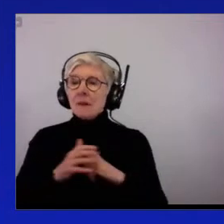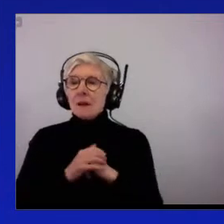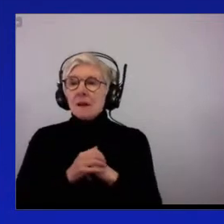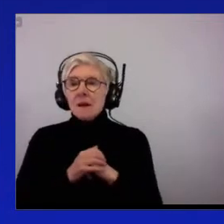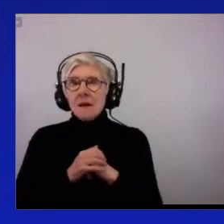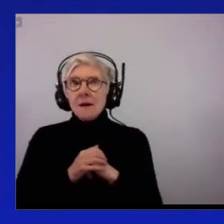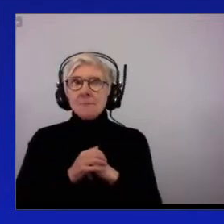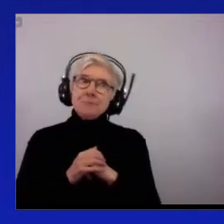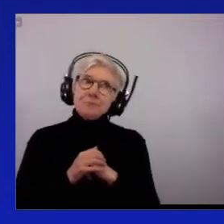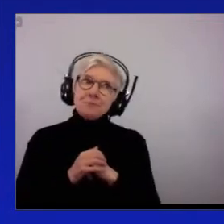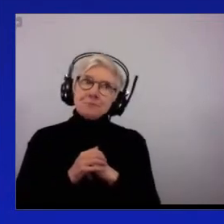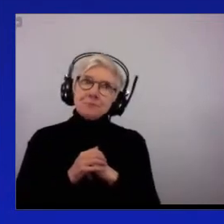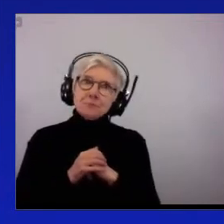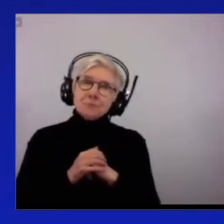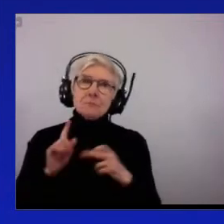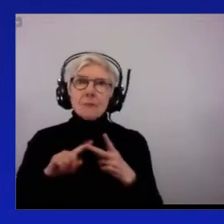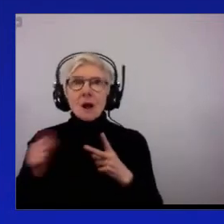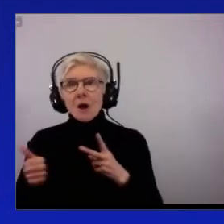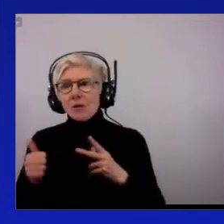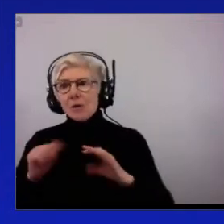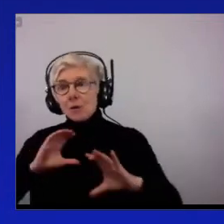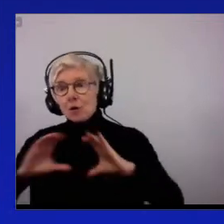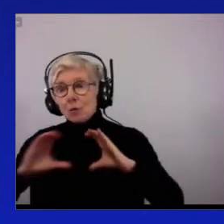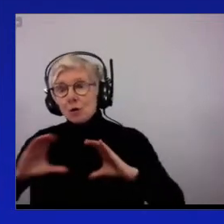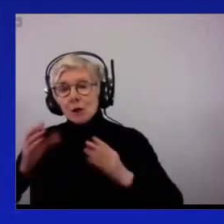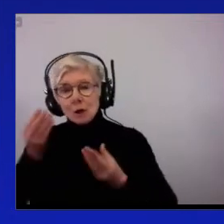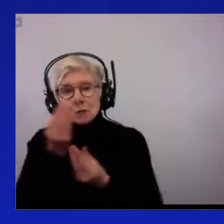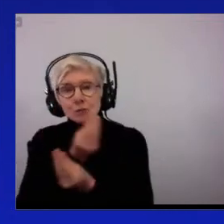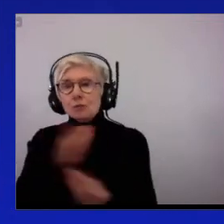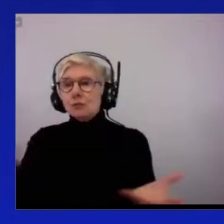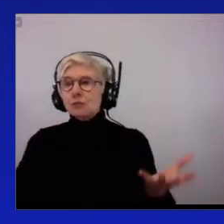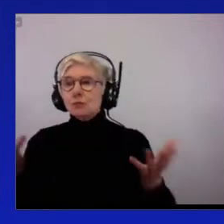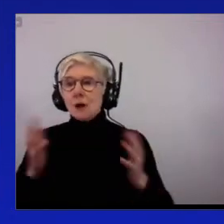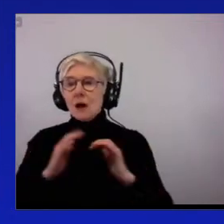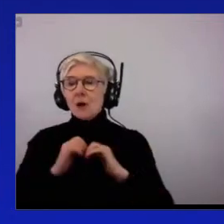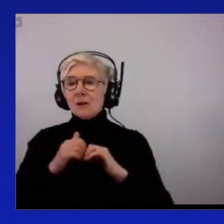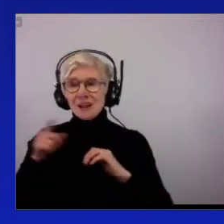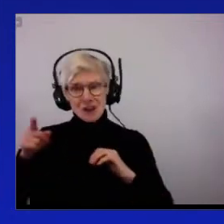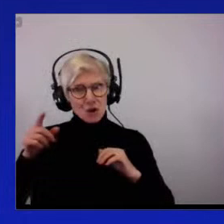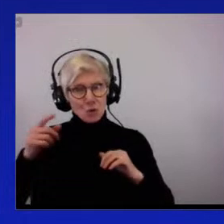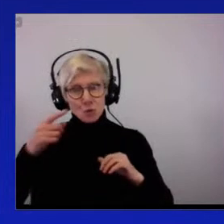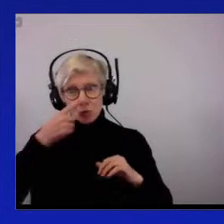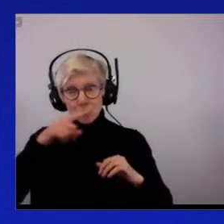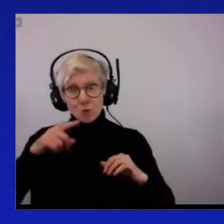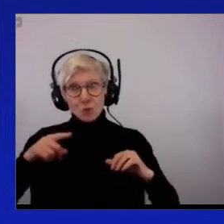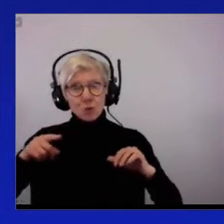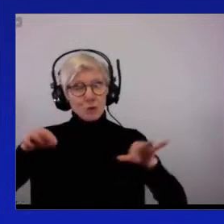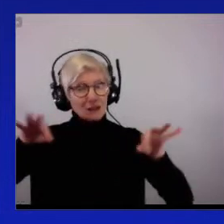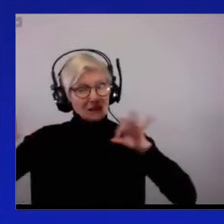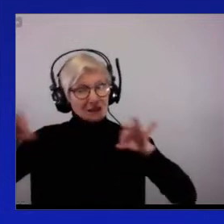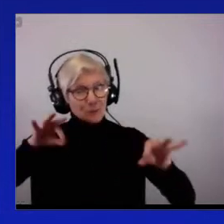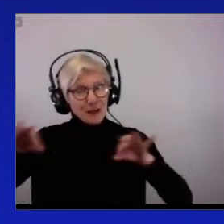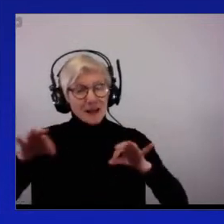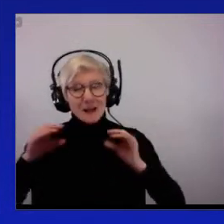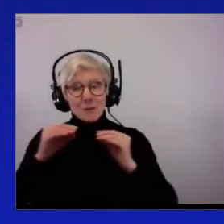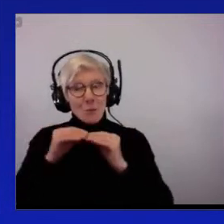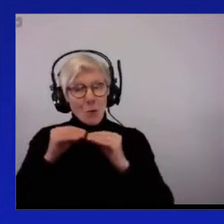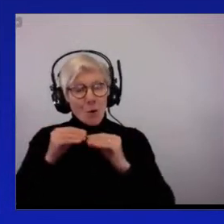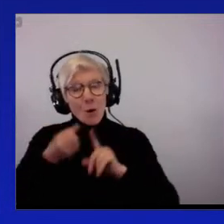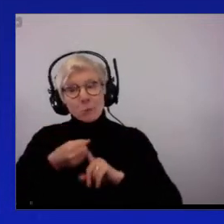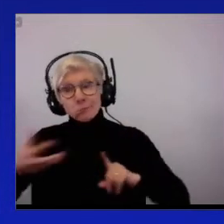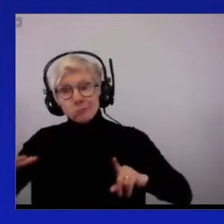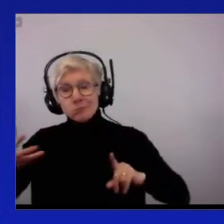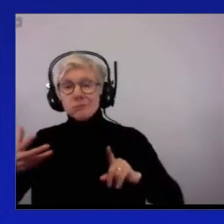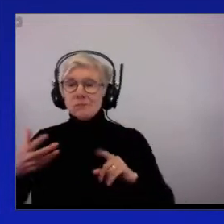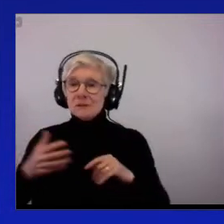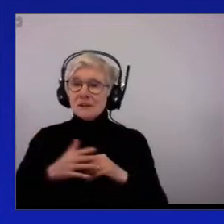terms of other strategies, can you provide a little bit more detail for those